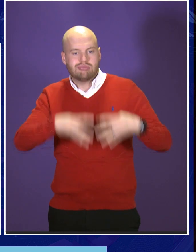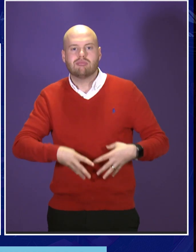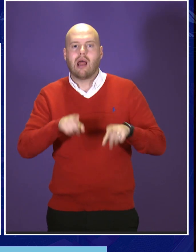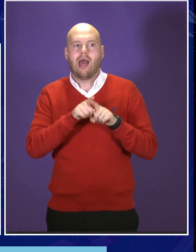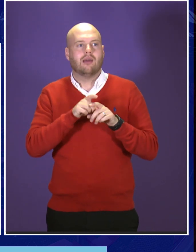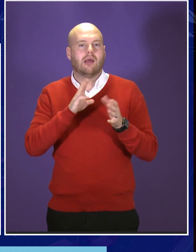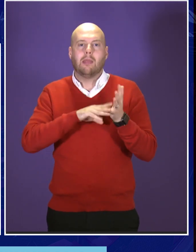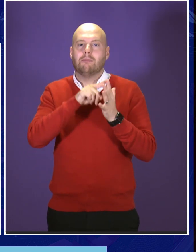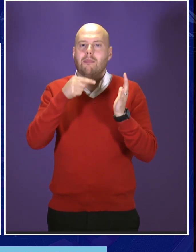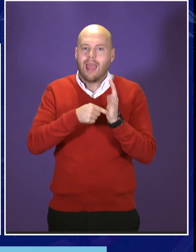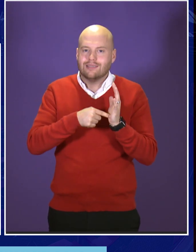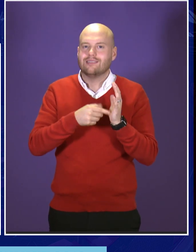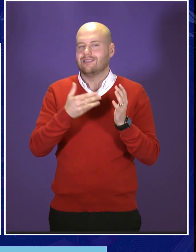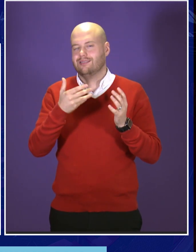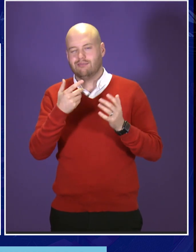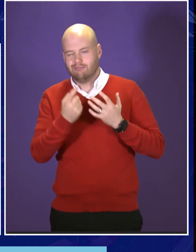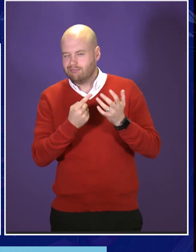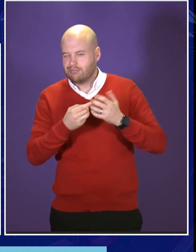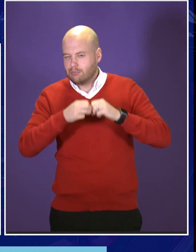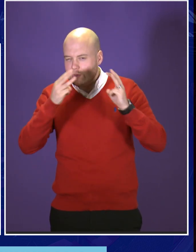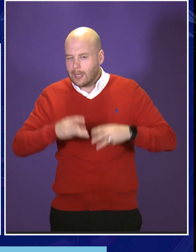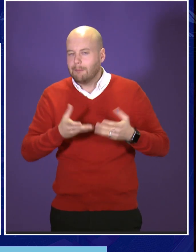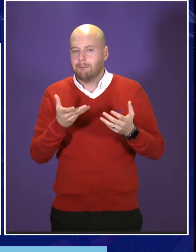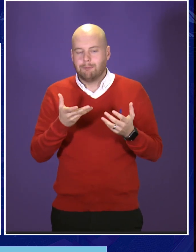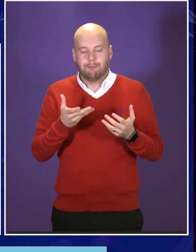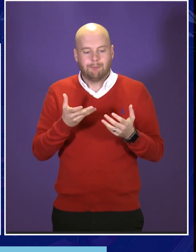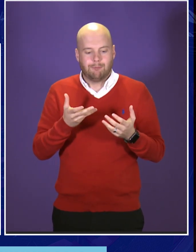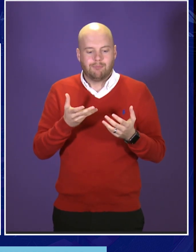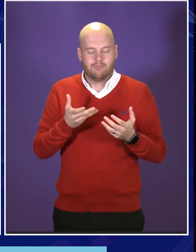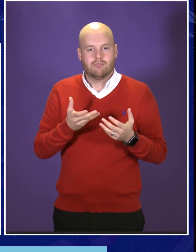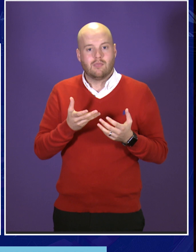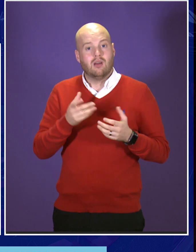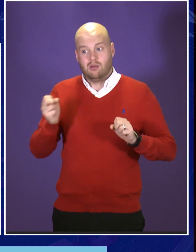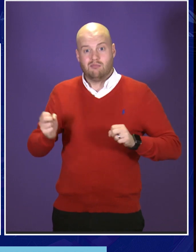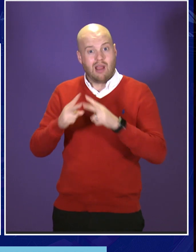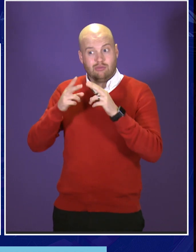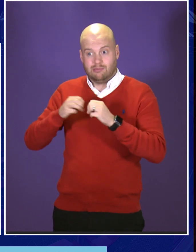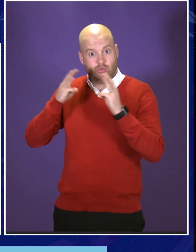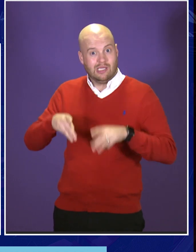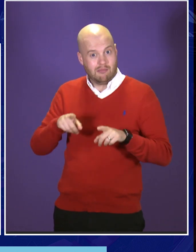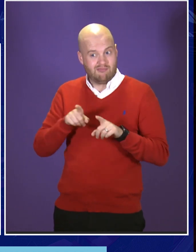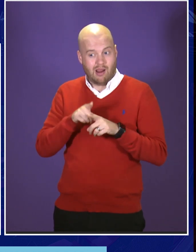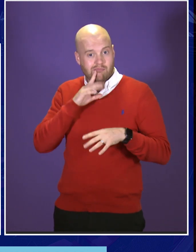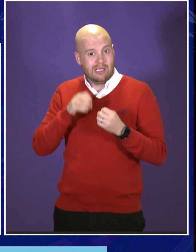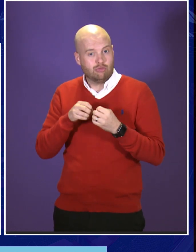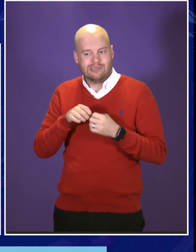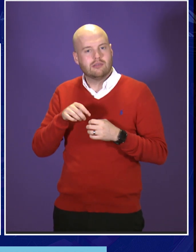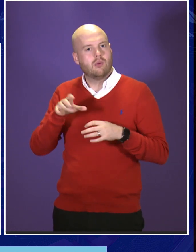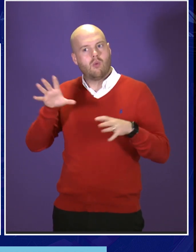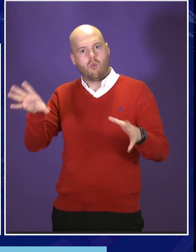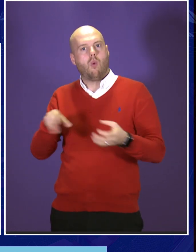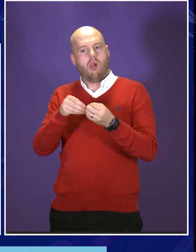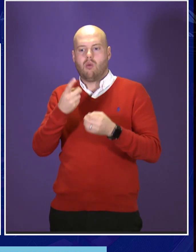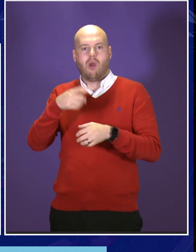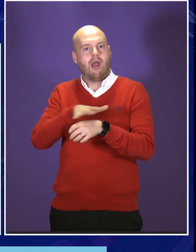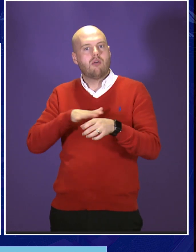sitting next to the Balenciaga Museum. There's the Fondazione Pitti, and they're all sitting together around thematic areas. So we're thinking